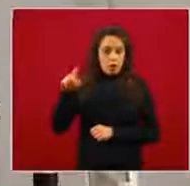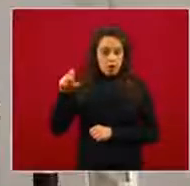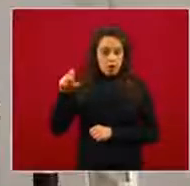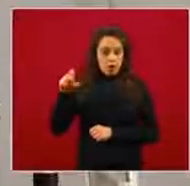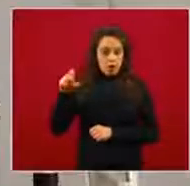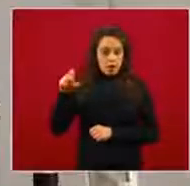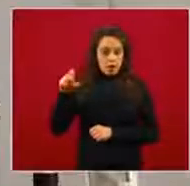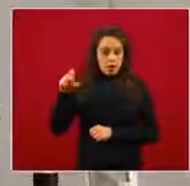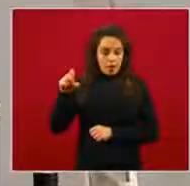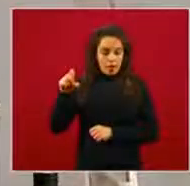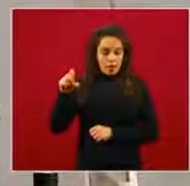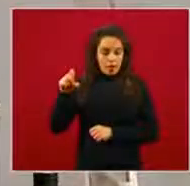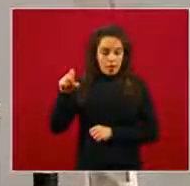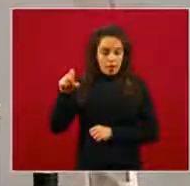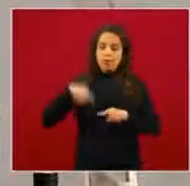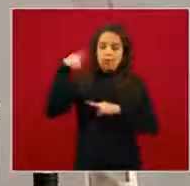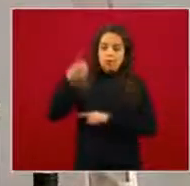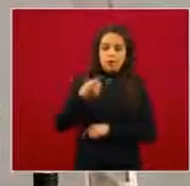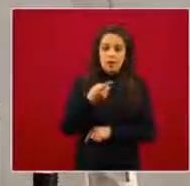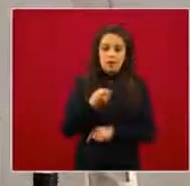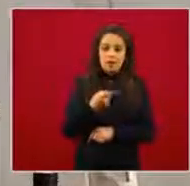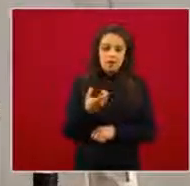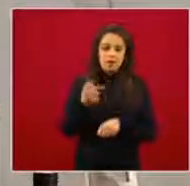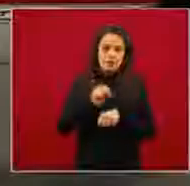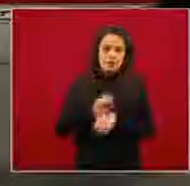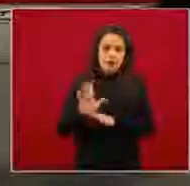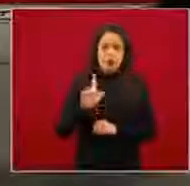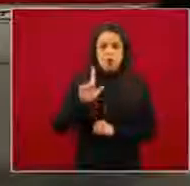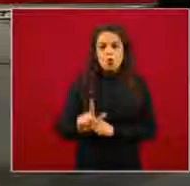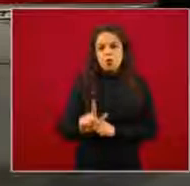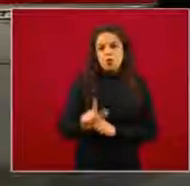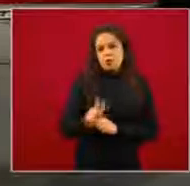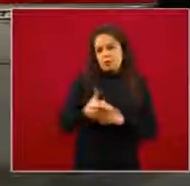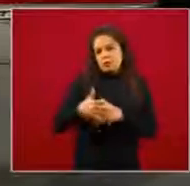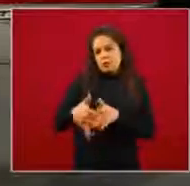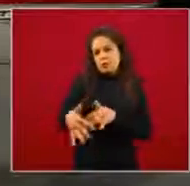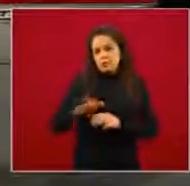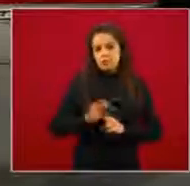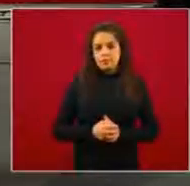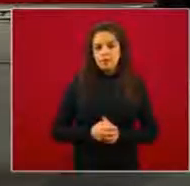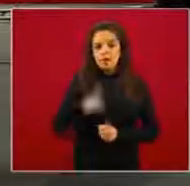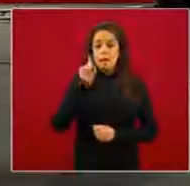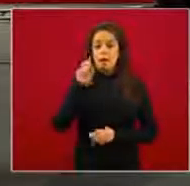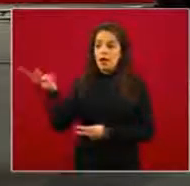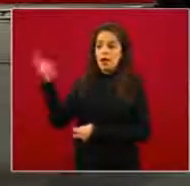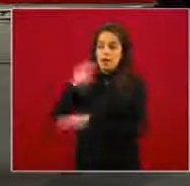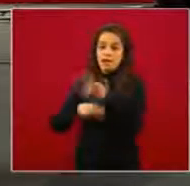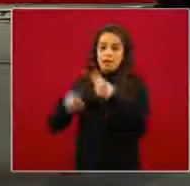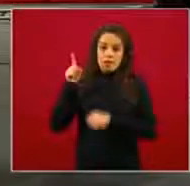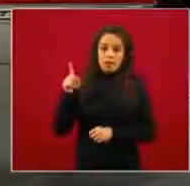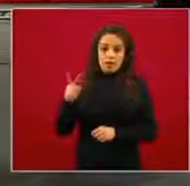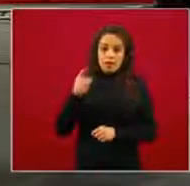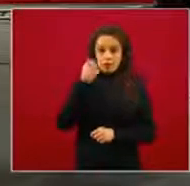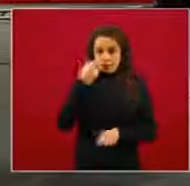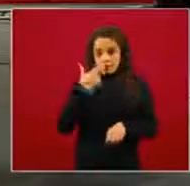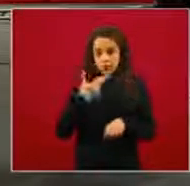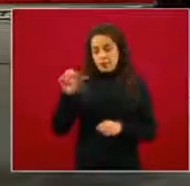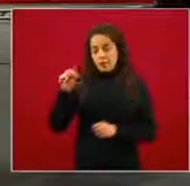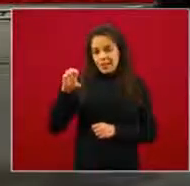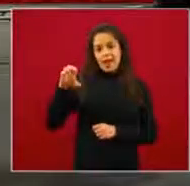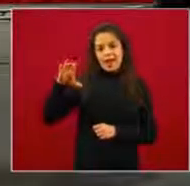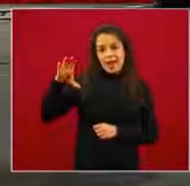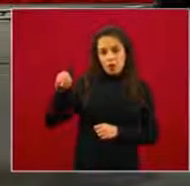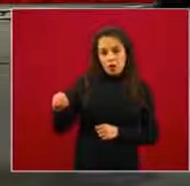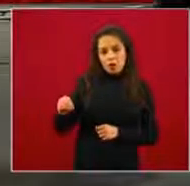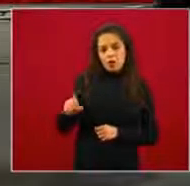I would appreciate if we could move these topics for next week, maybe Monday. And tomorrow we will have the Minister